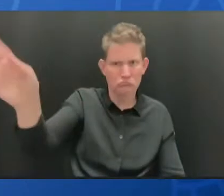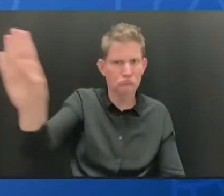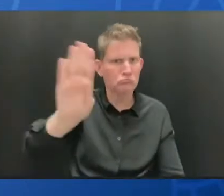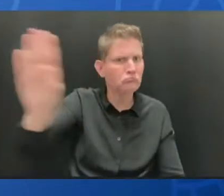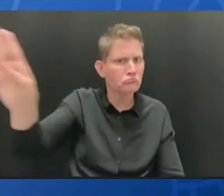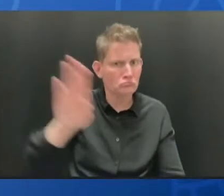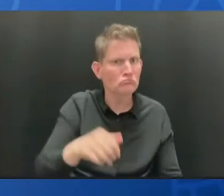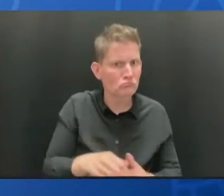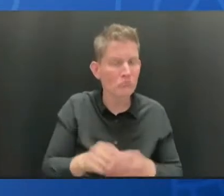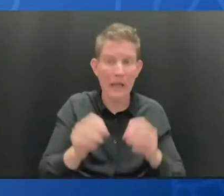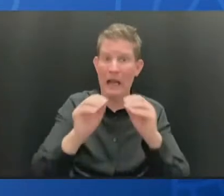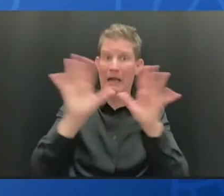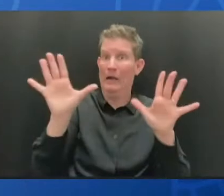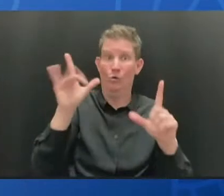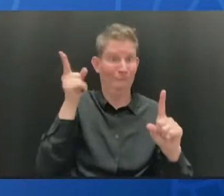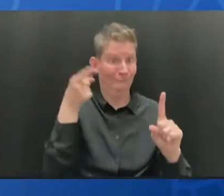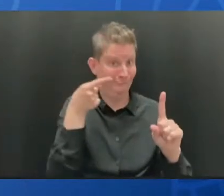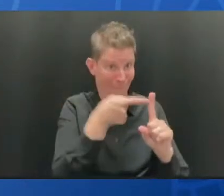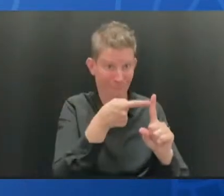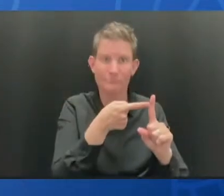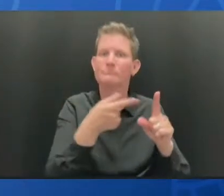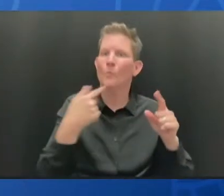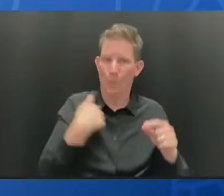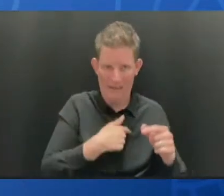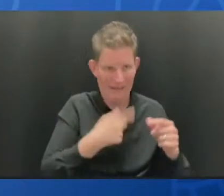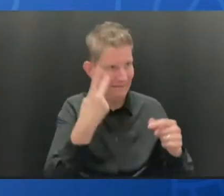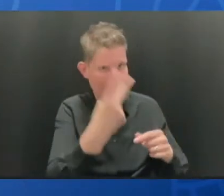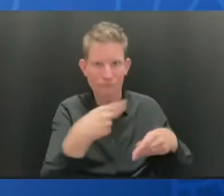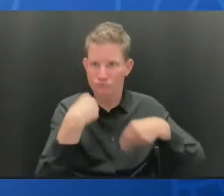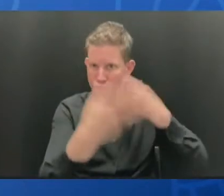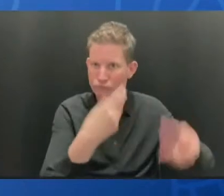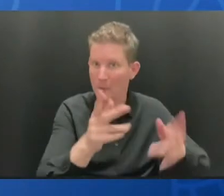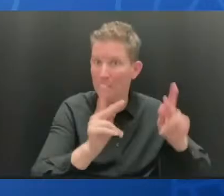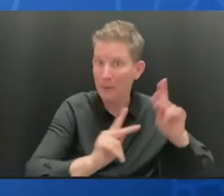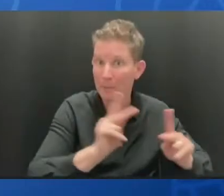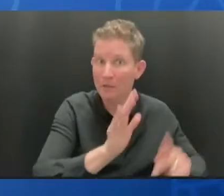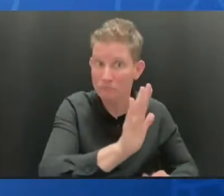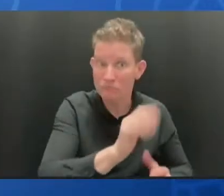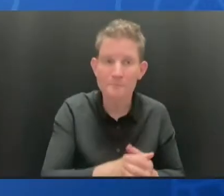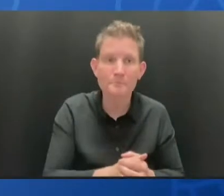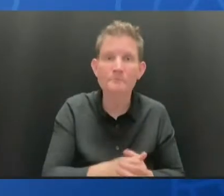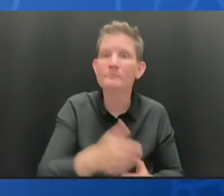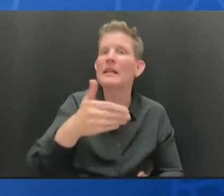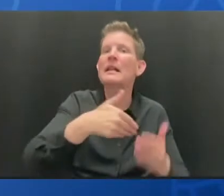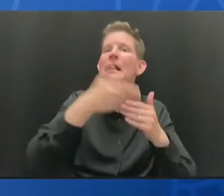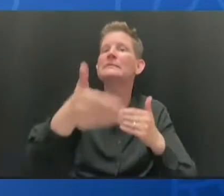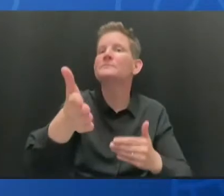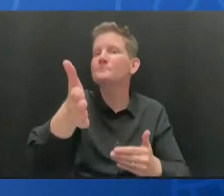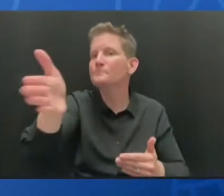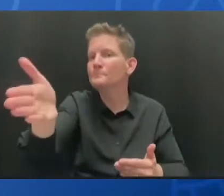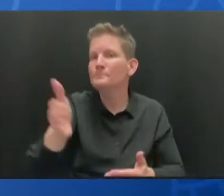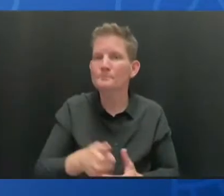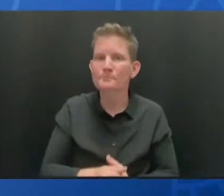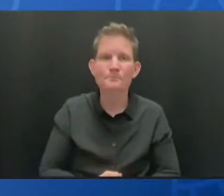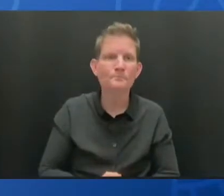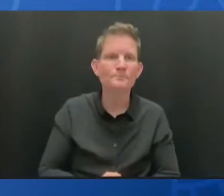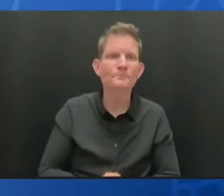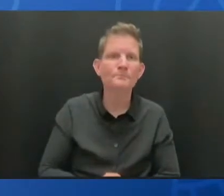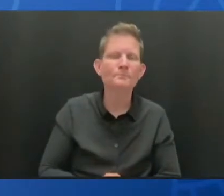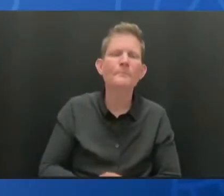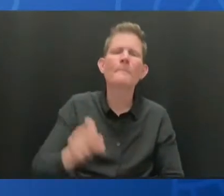people as possible. Yes, sir. Yeah. Go ahead, please. The Israeli Minister